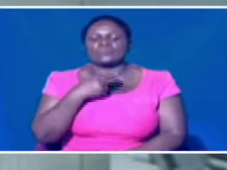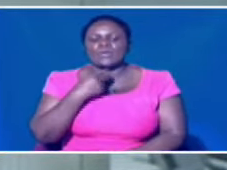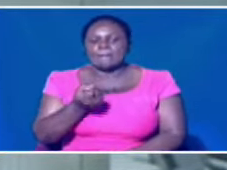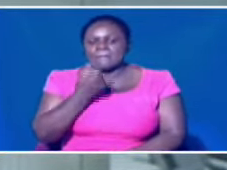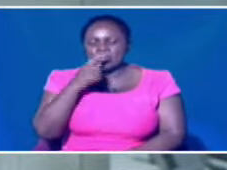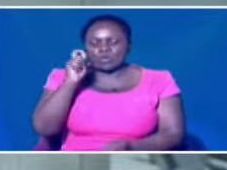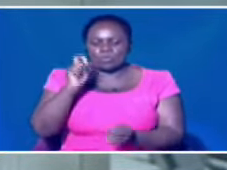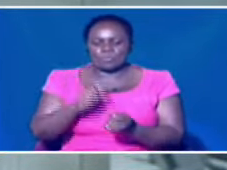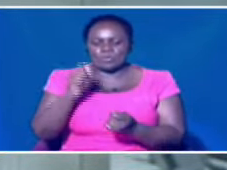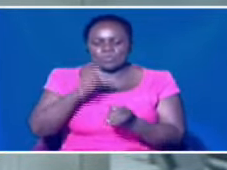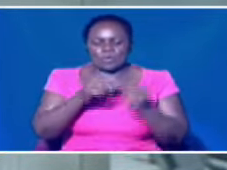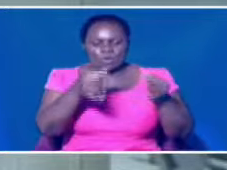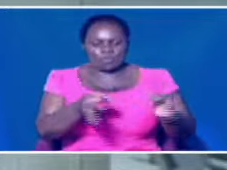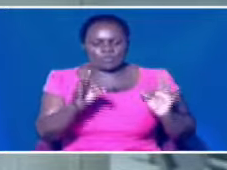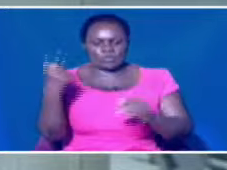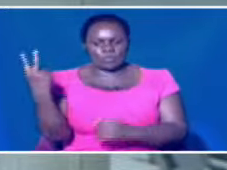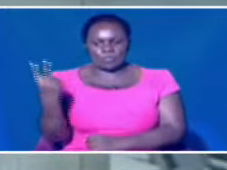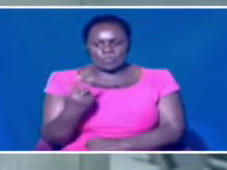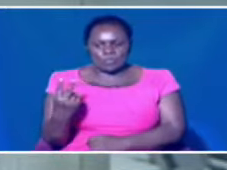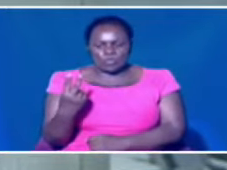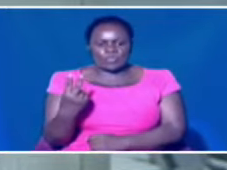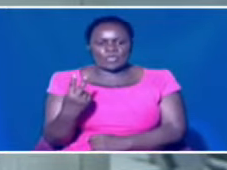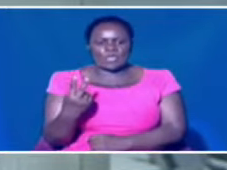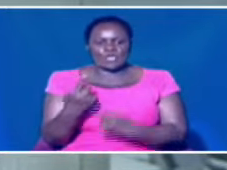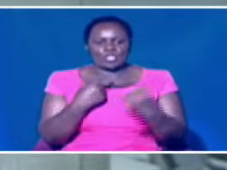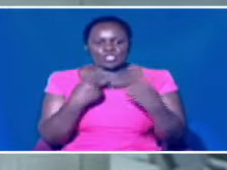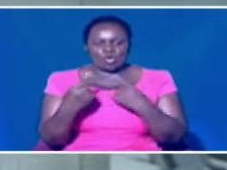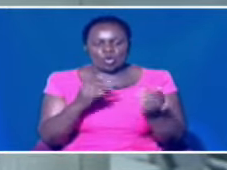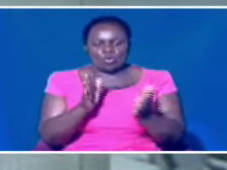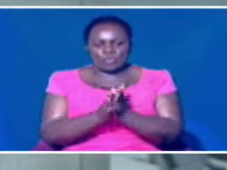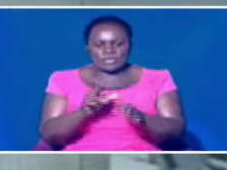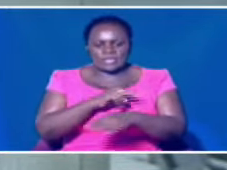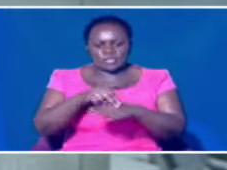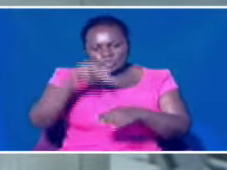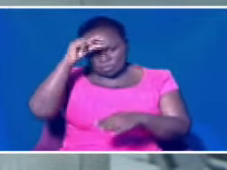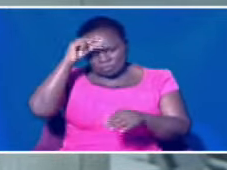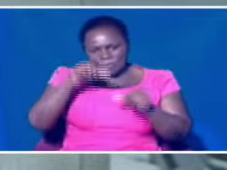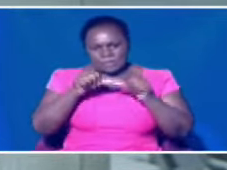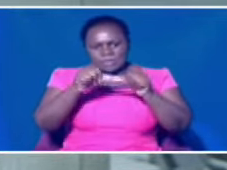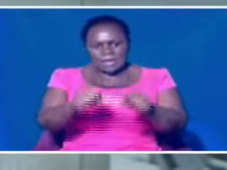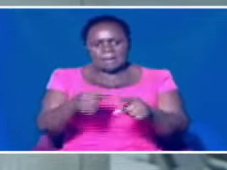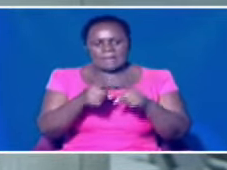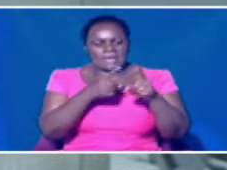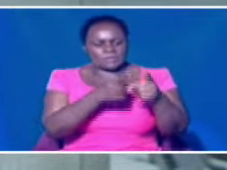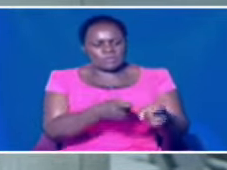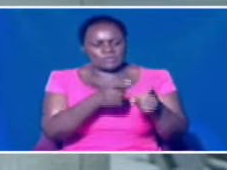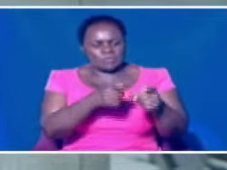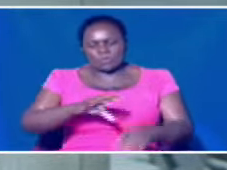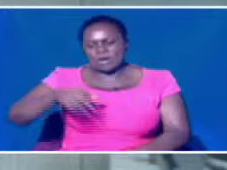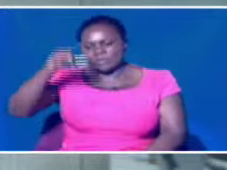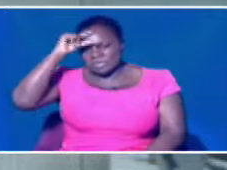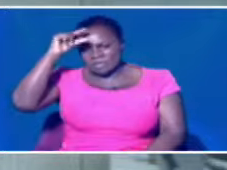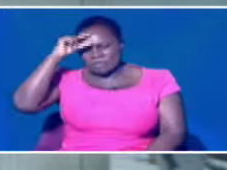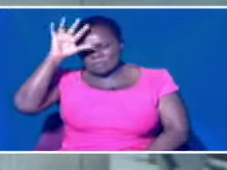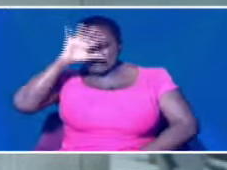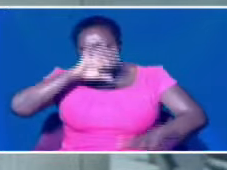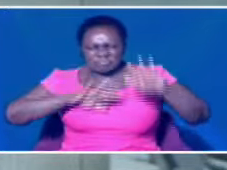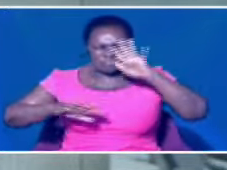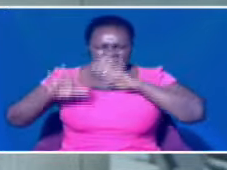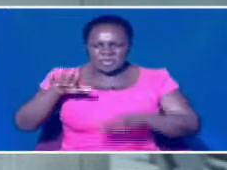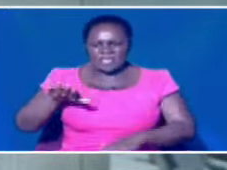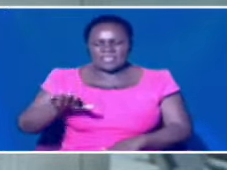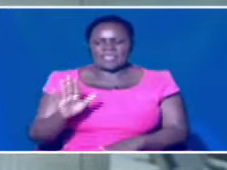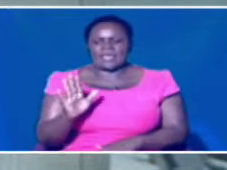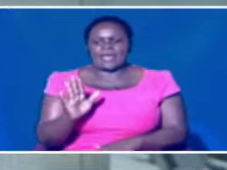Medical Laboratory Officers, talks with the national government are still underway, but accused county governments of frustrating their